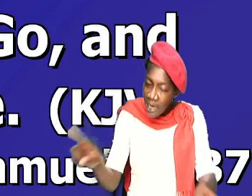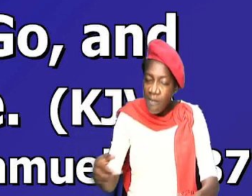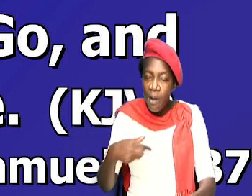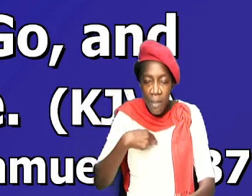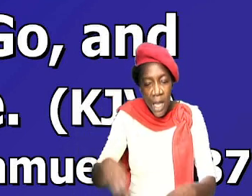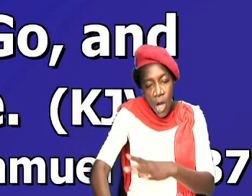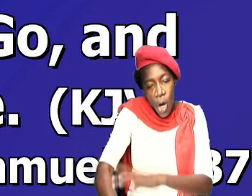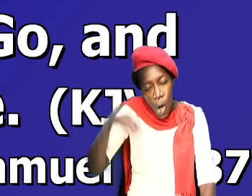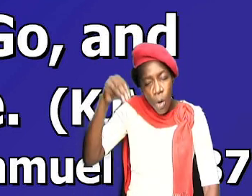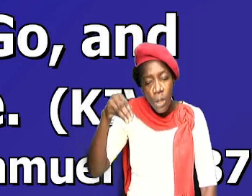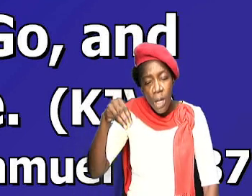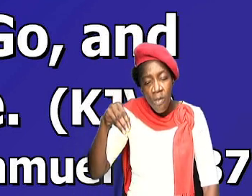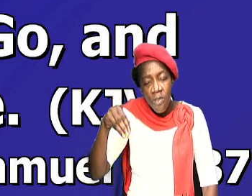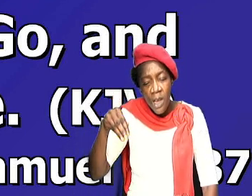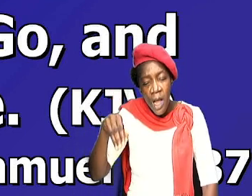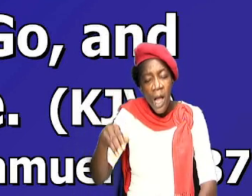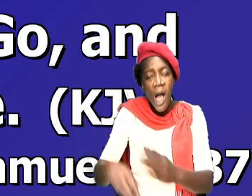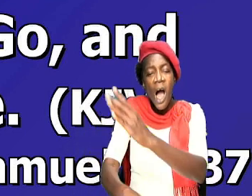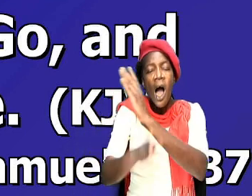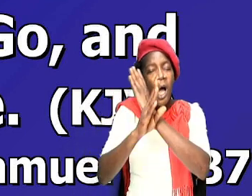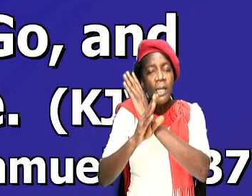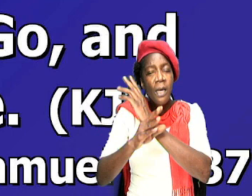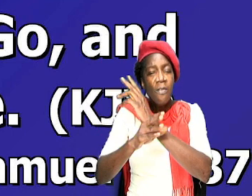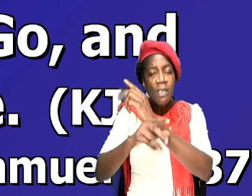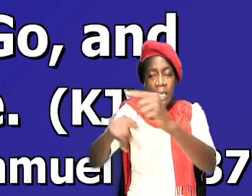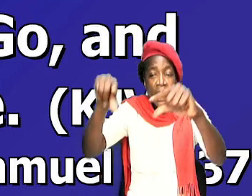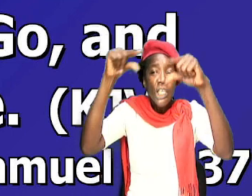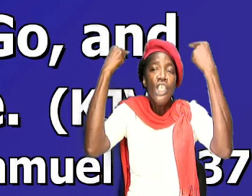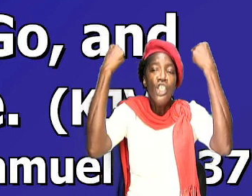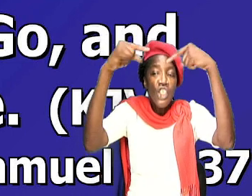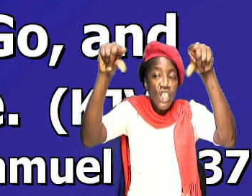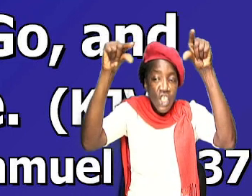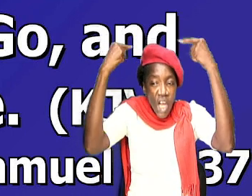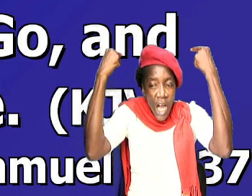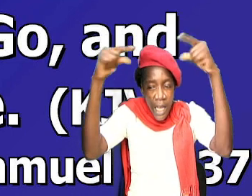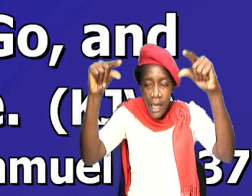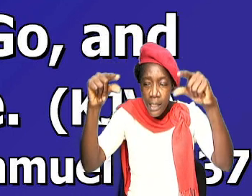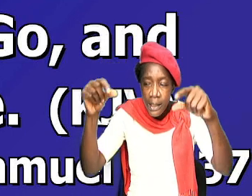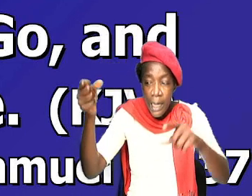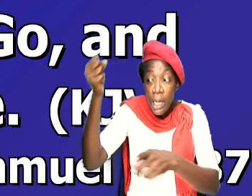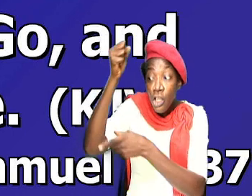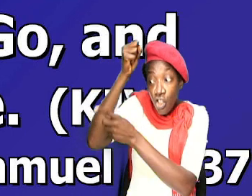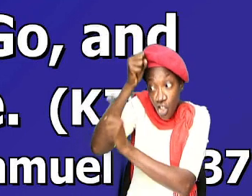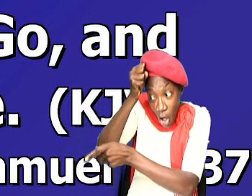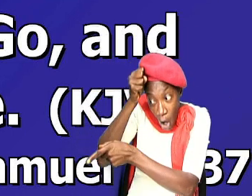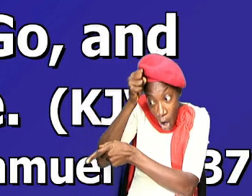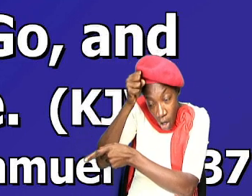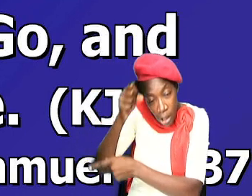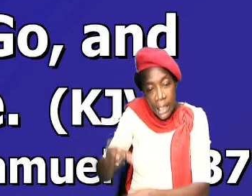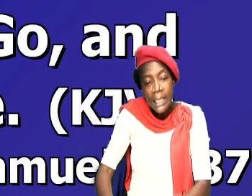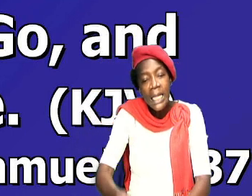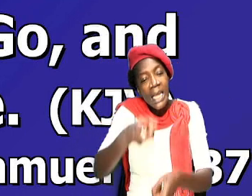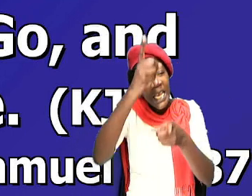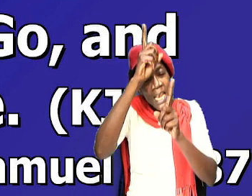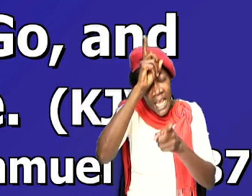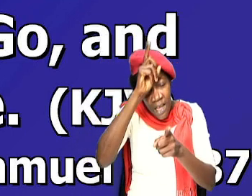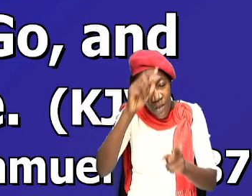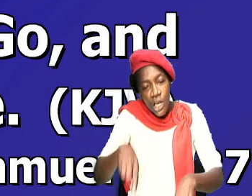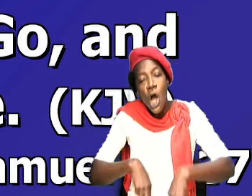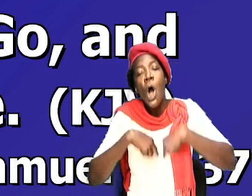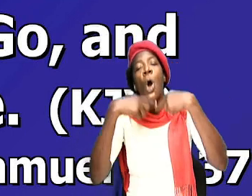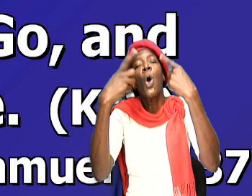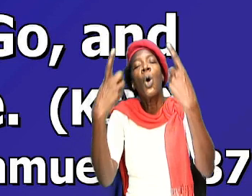out of the hand of this Philistine. And Saul said unto David, go, and the Lord